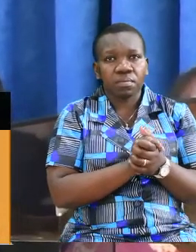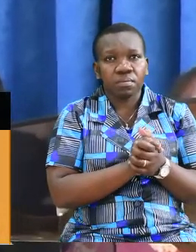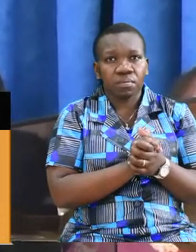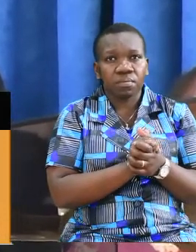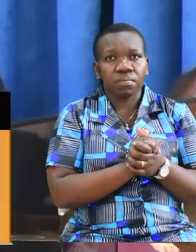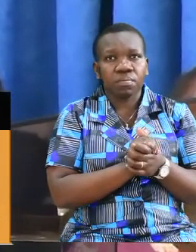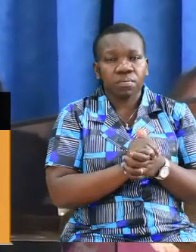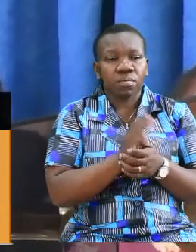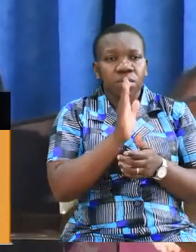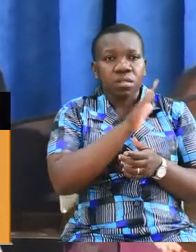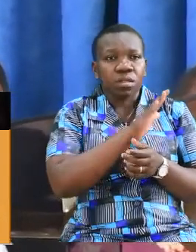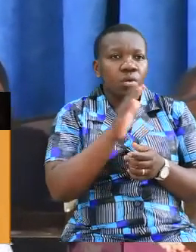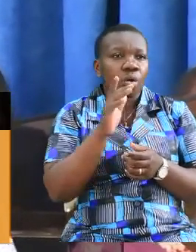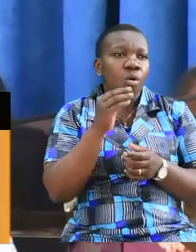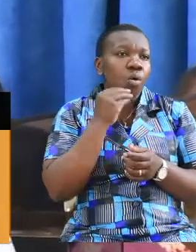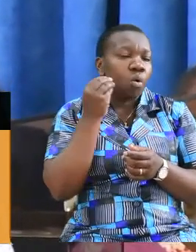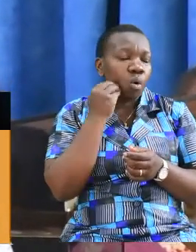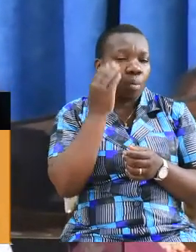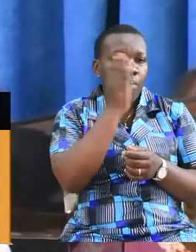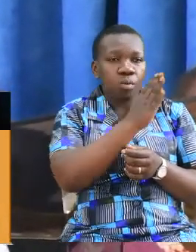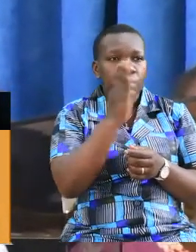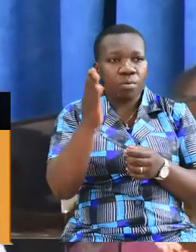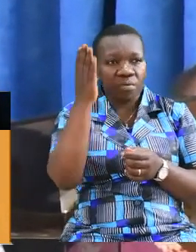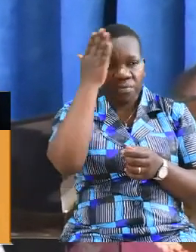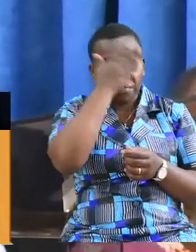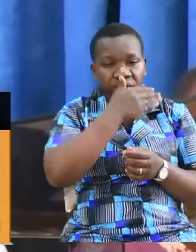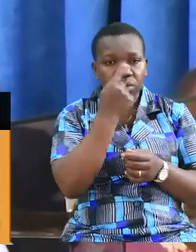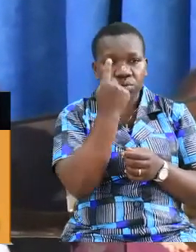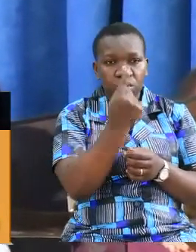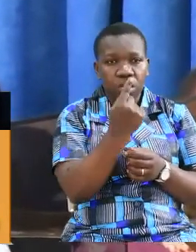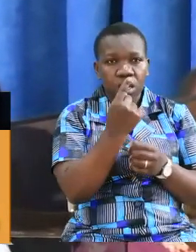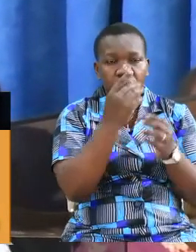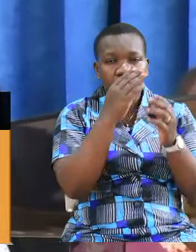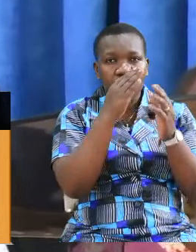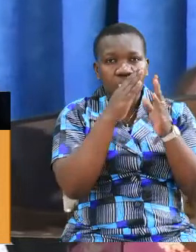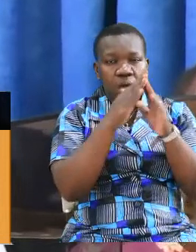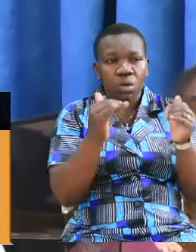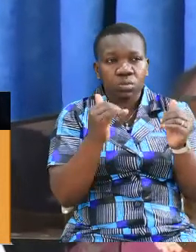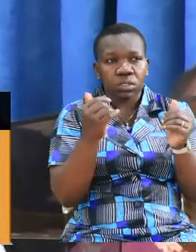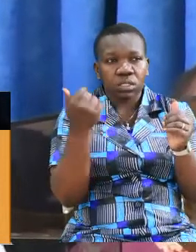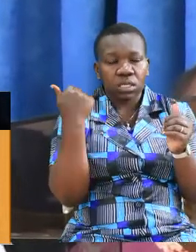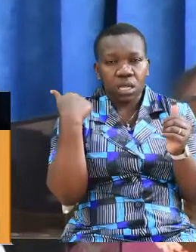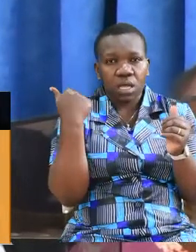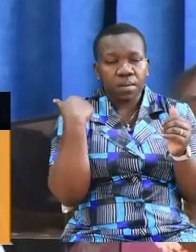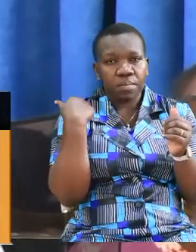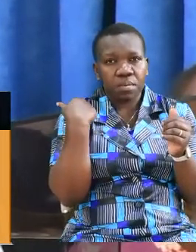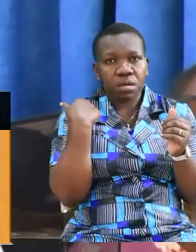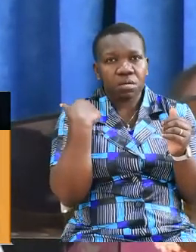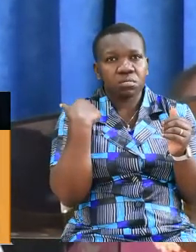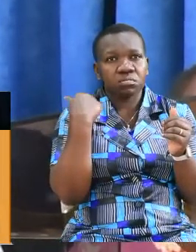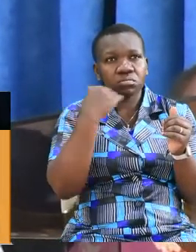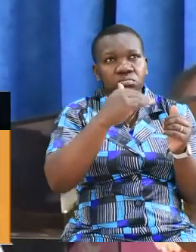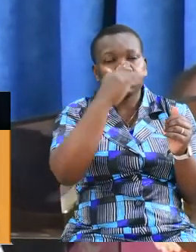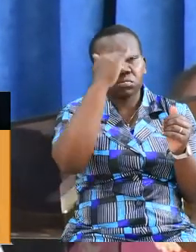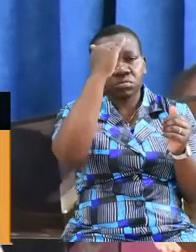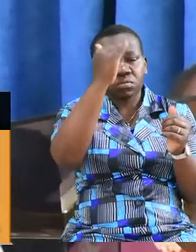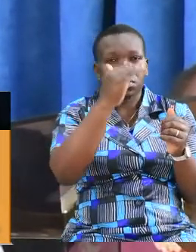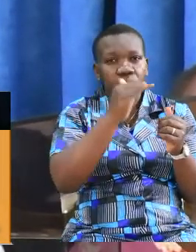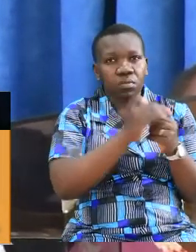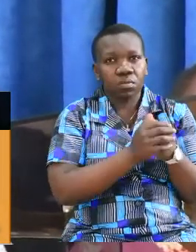home in Buruburu Phase 1, house number 439, small numbers. That is from Eroda